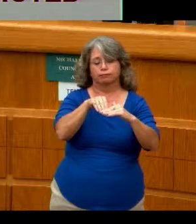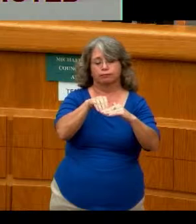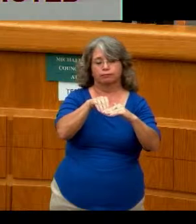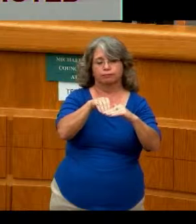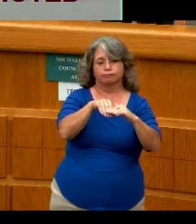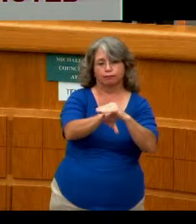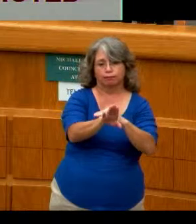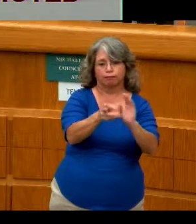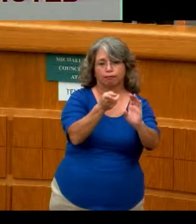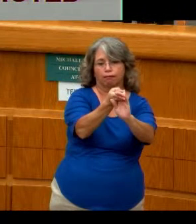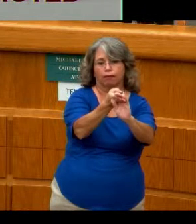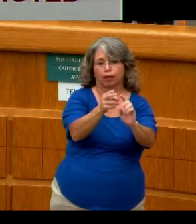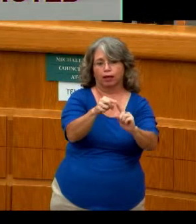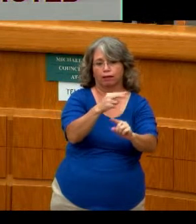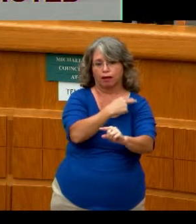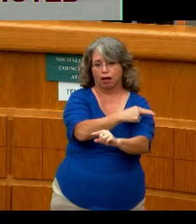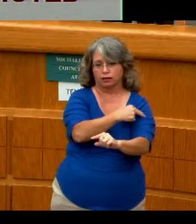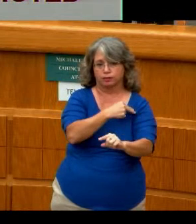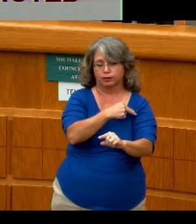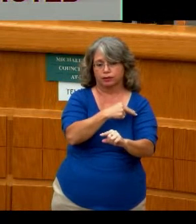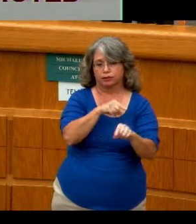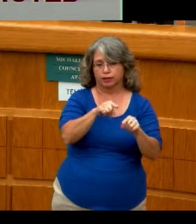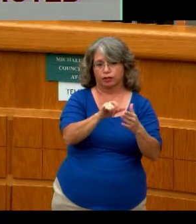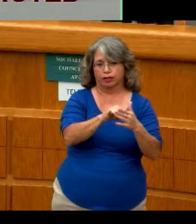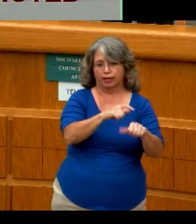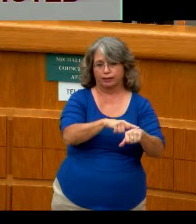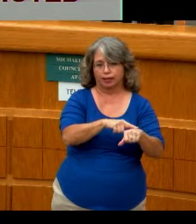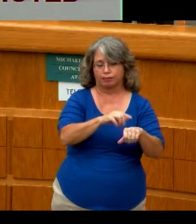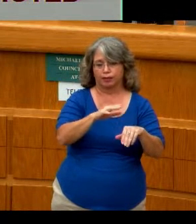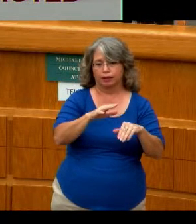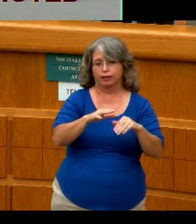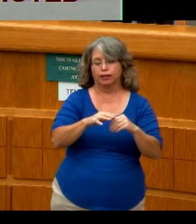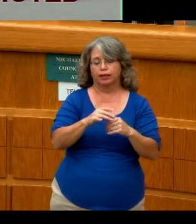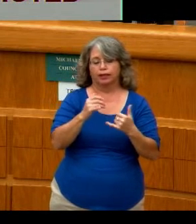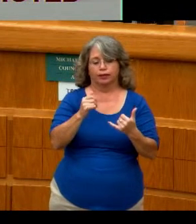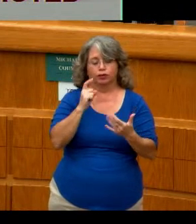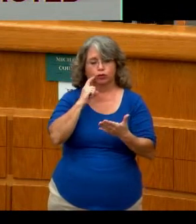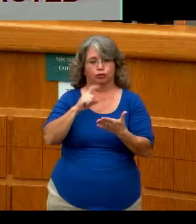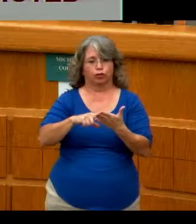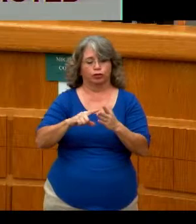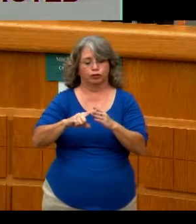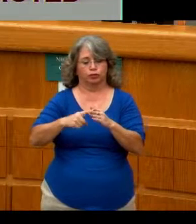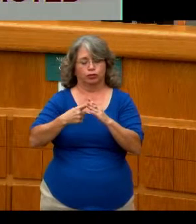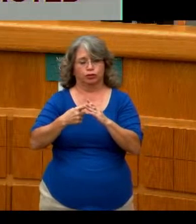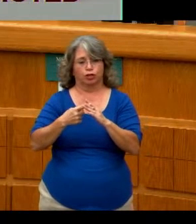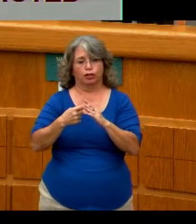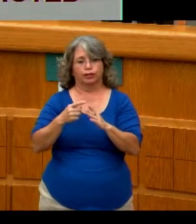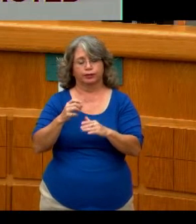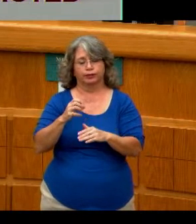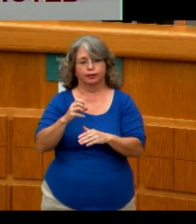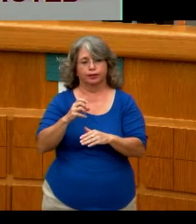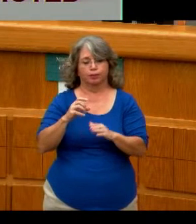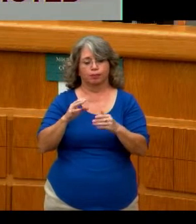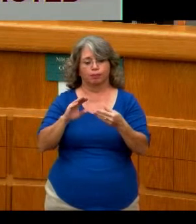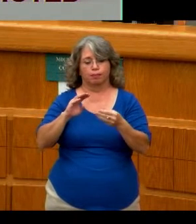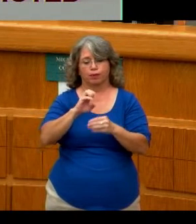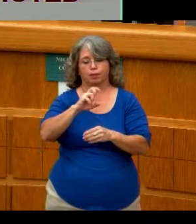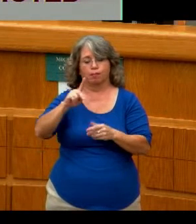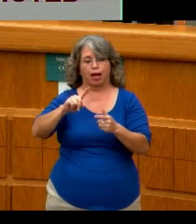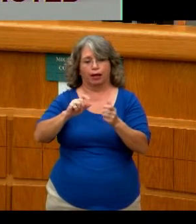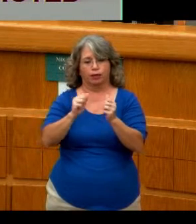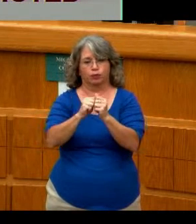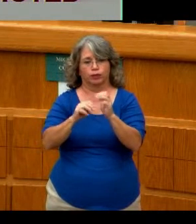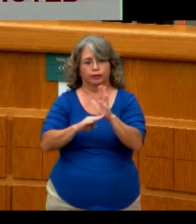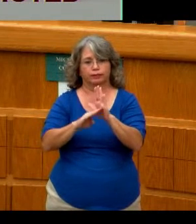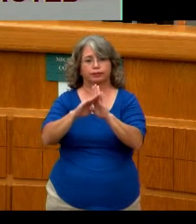area, you're more likely to be admitted as an inpatient to the hospitals during this time than back here. And you can see that we're